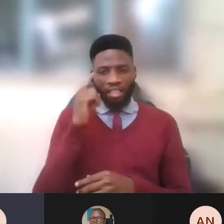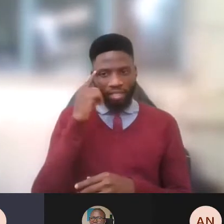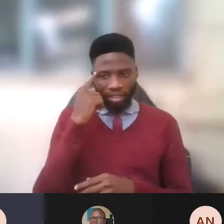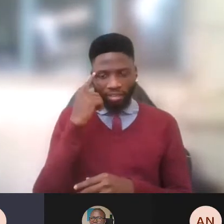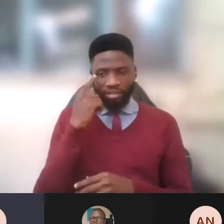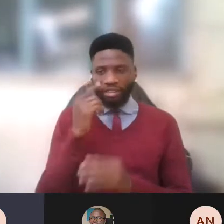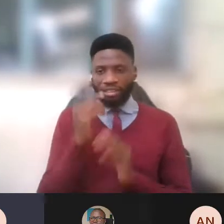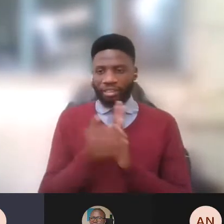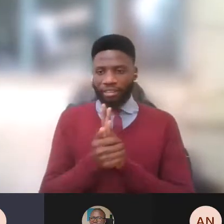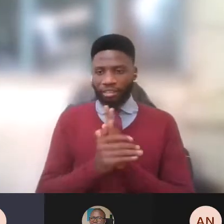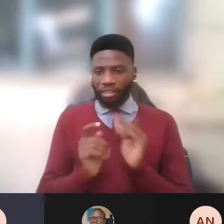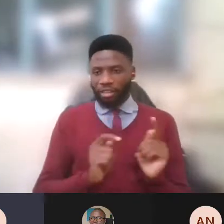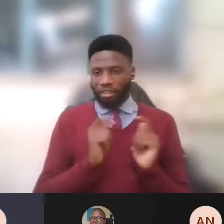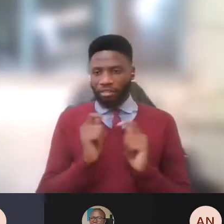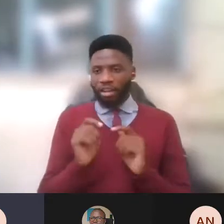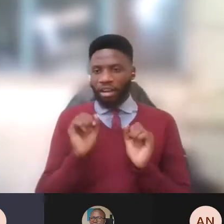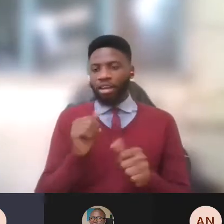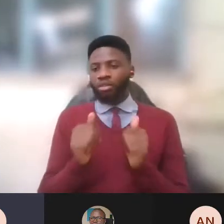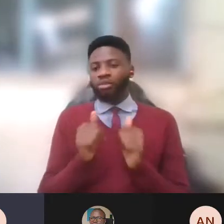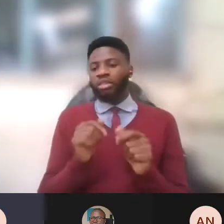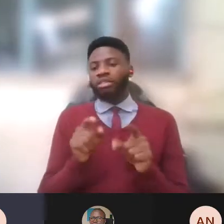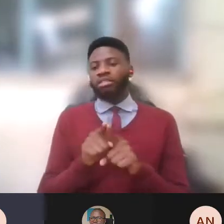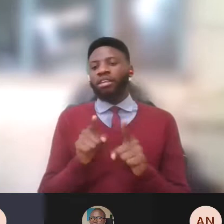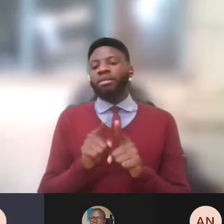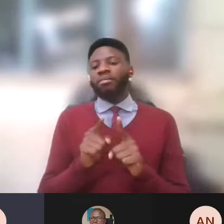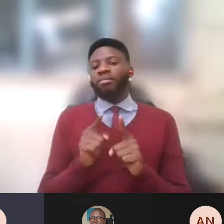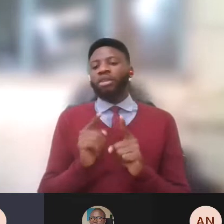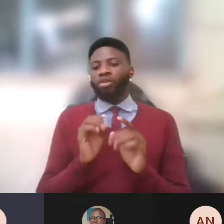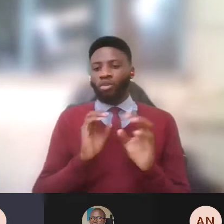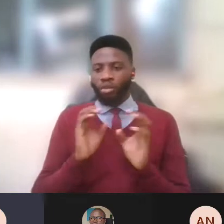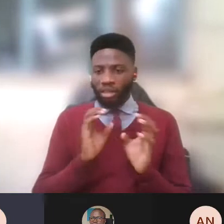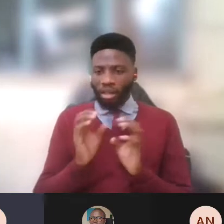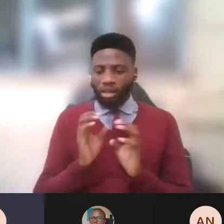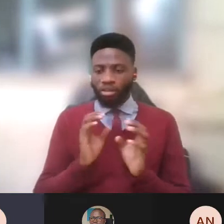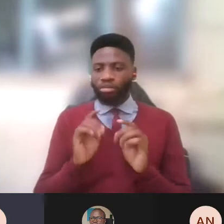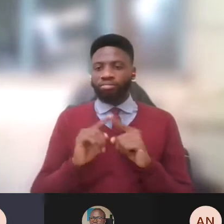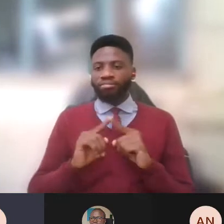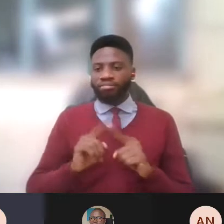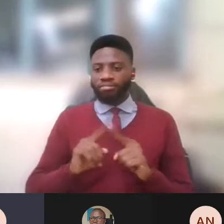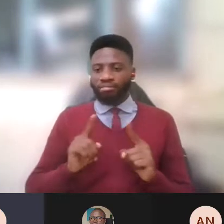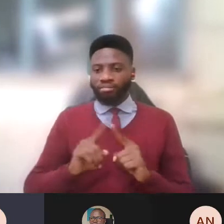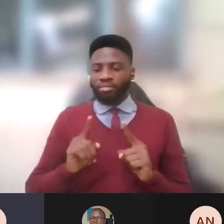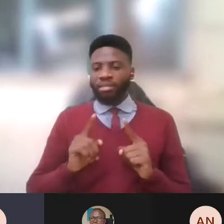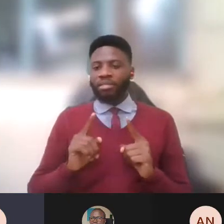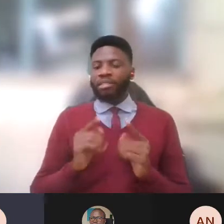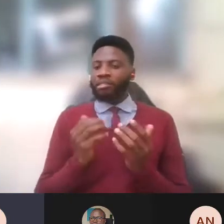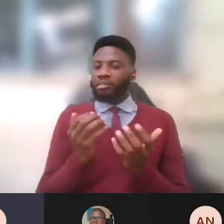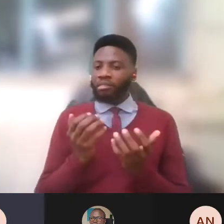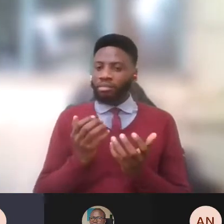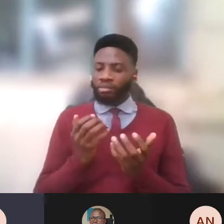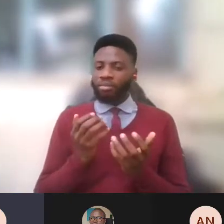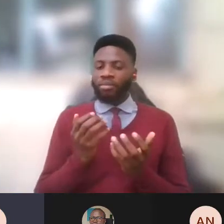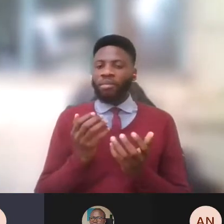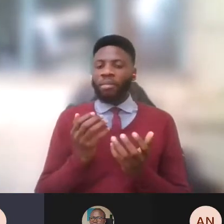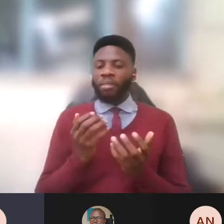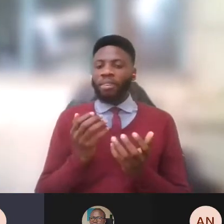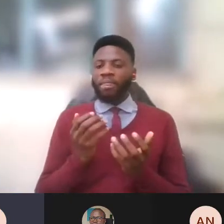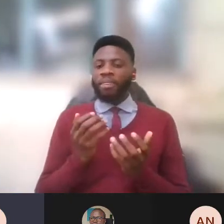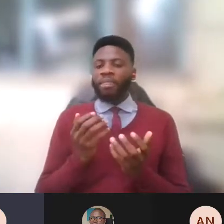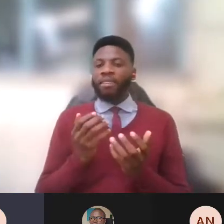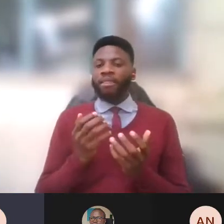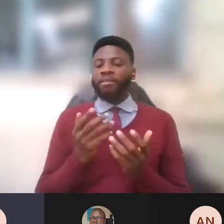do the right thing and never settling. But for others, who become used to a different way and are much more bureaucratic and slower, we need